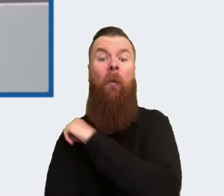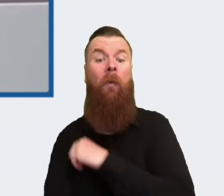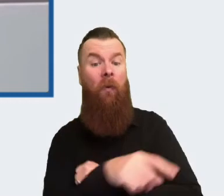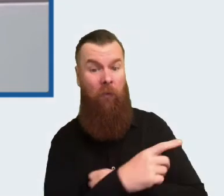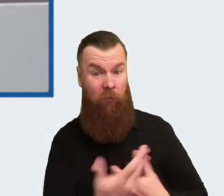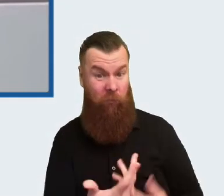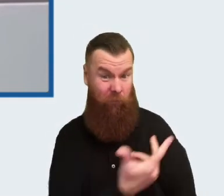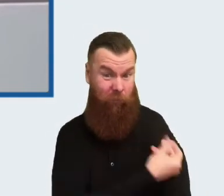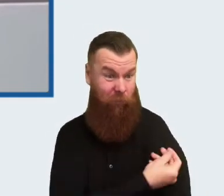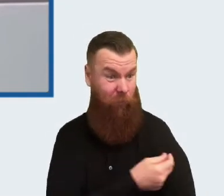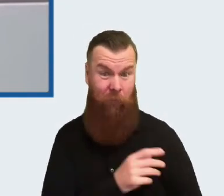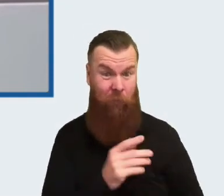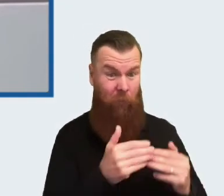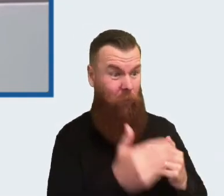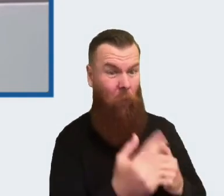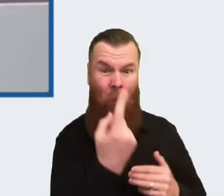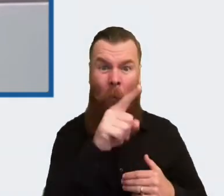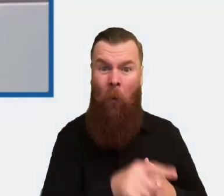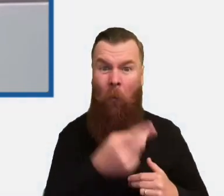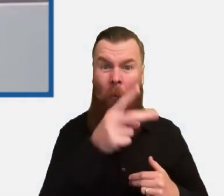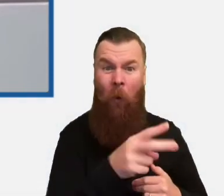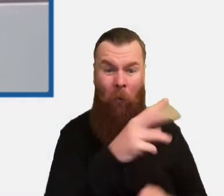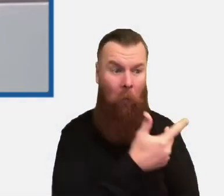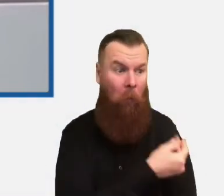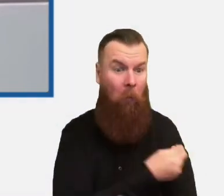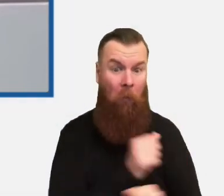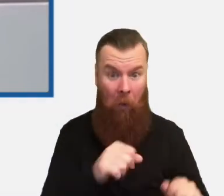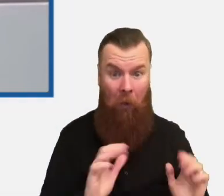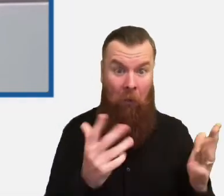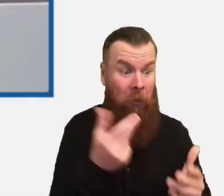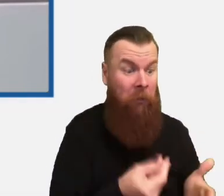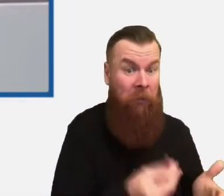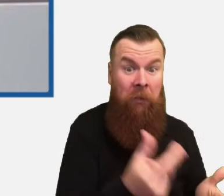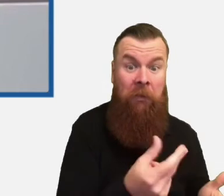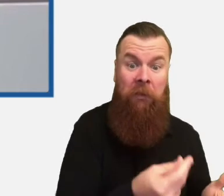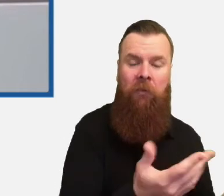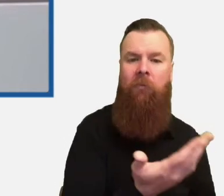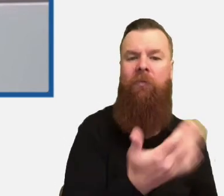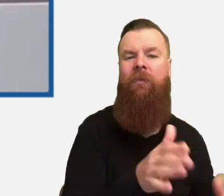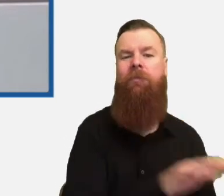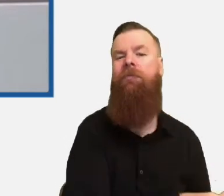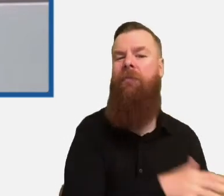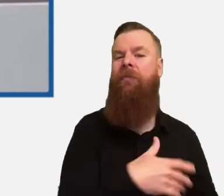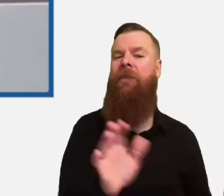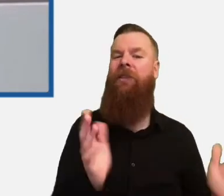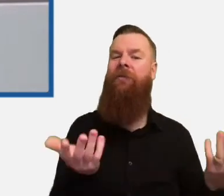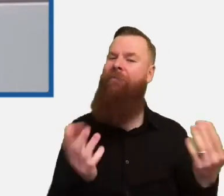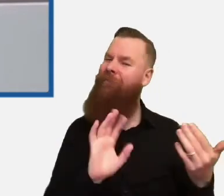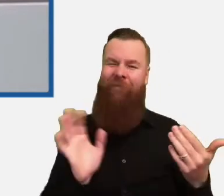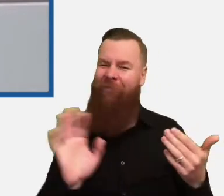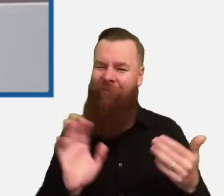do believe that we need to rethink and relook at that in terms of a general global coordination. And I think